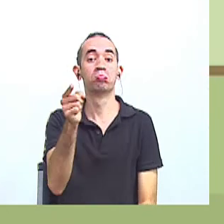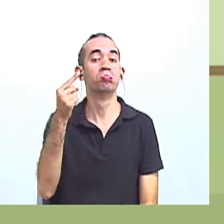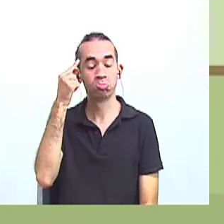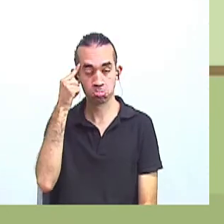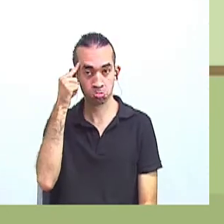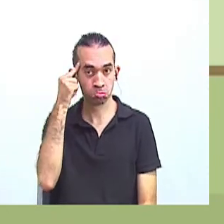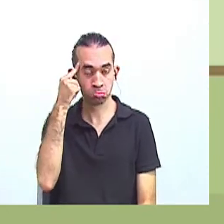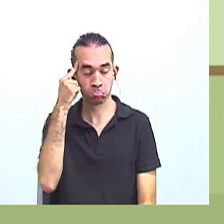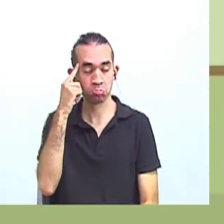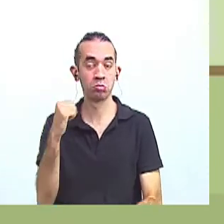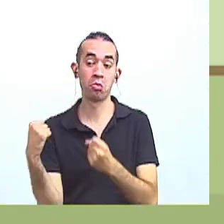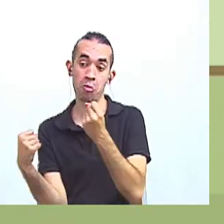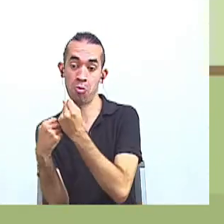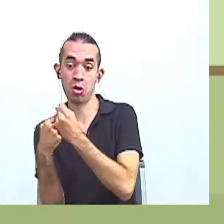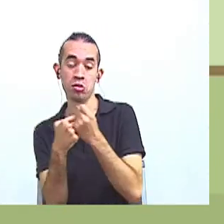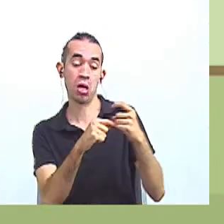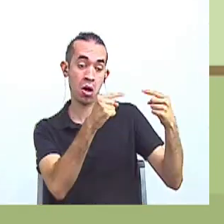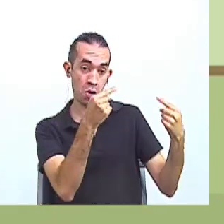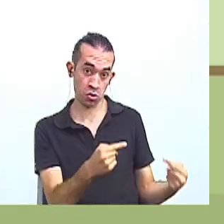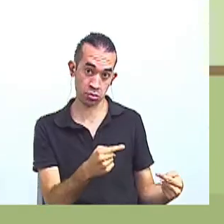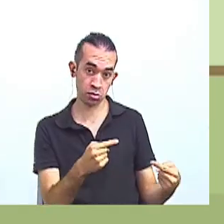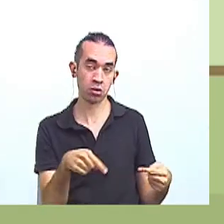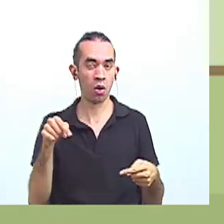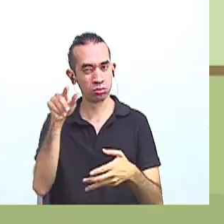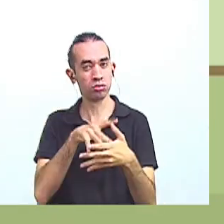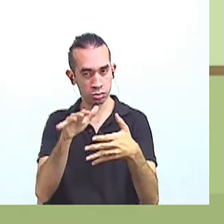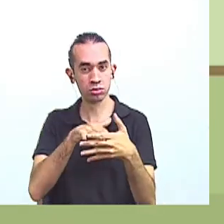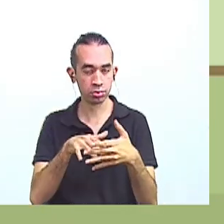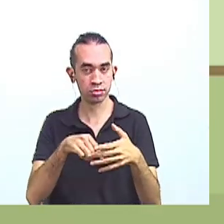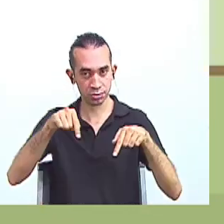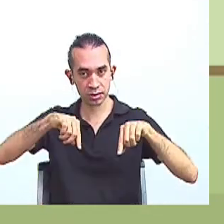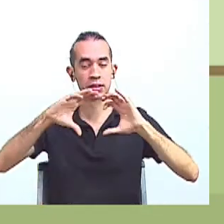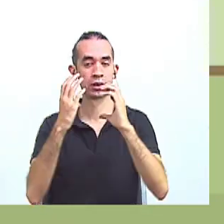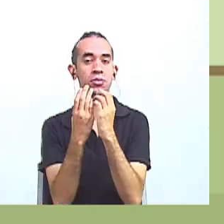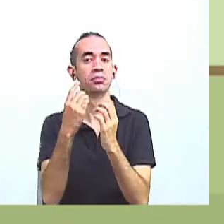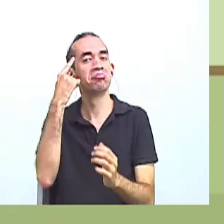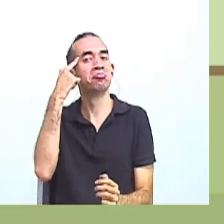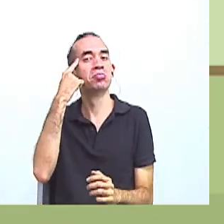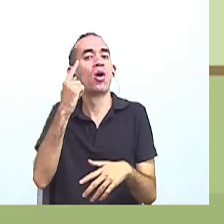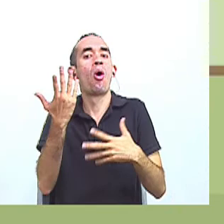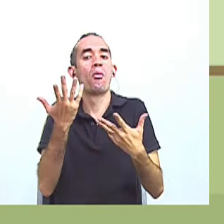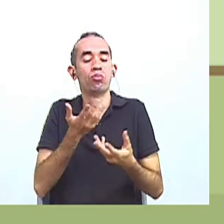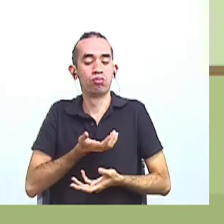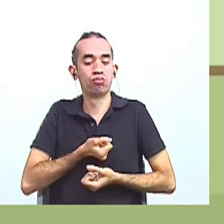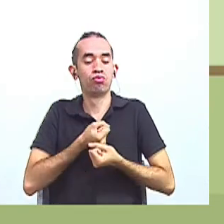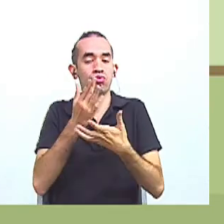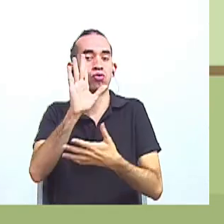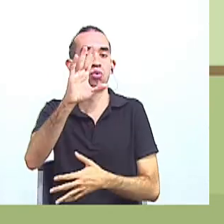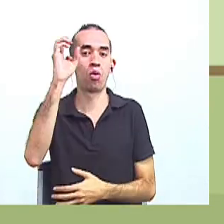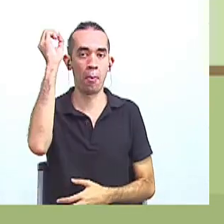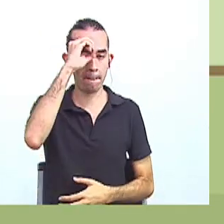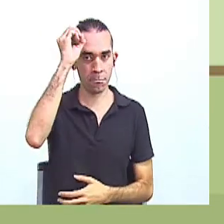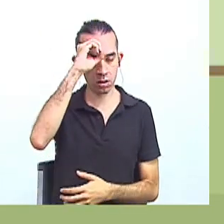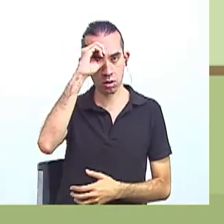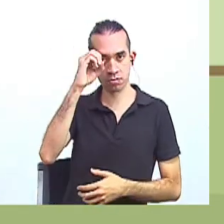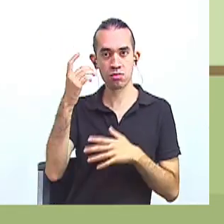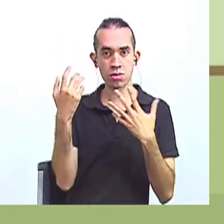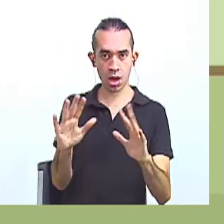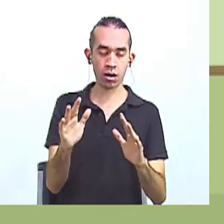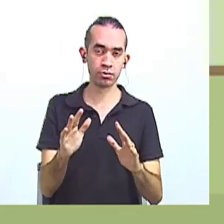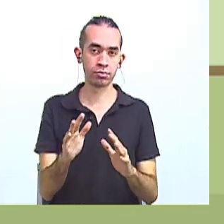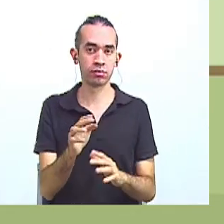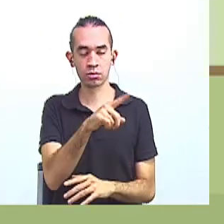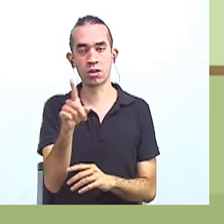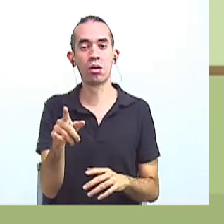the pros and cons we studied in today's class and think about how to give your opinion. Once you have that,